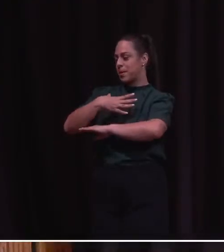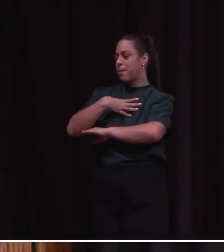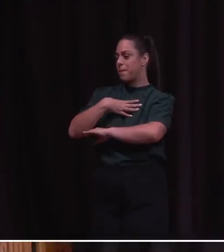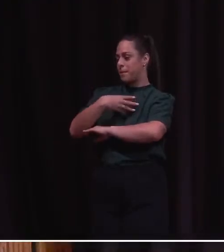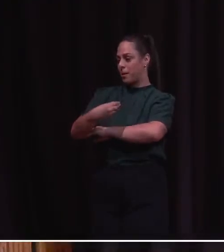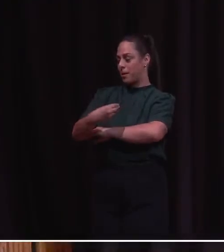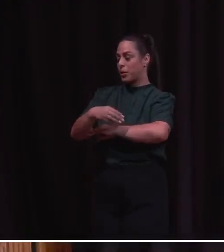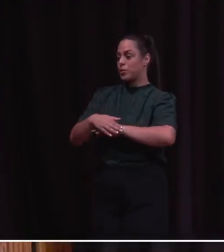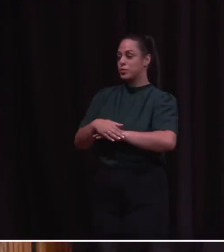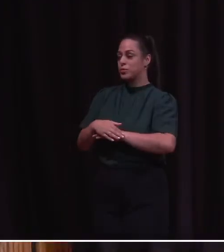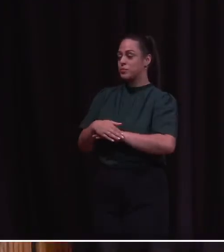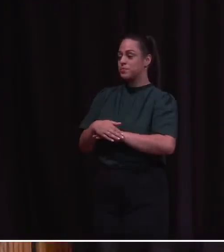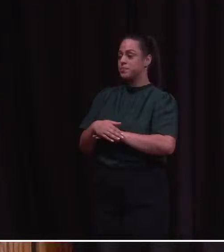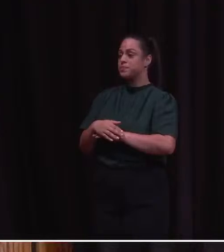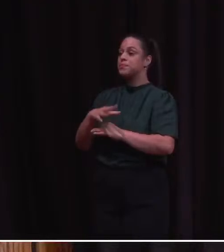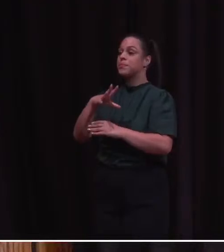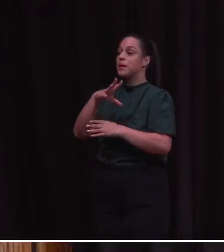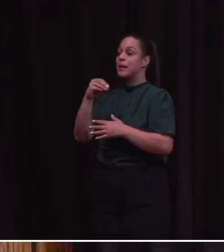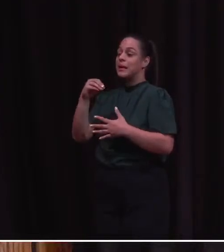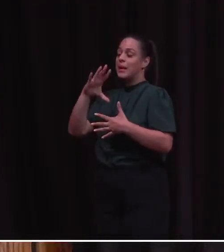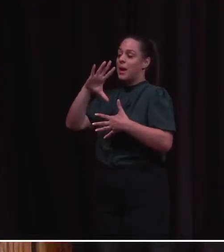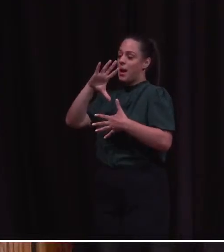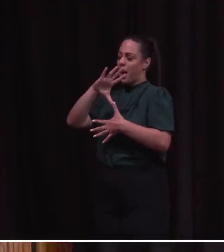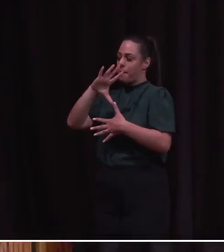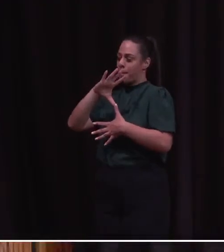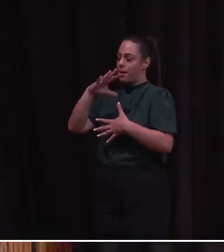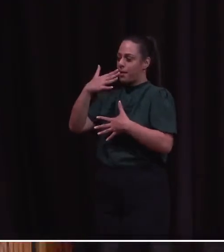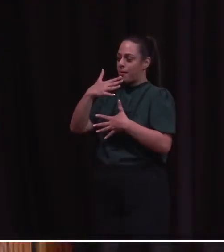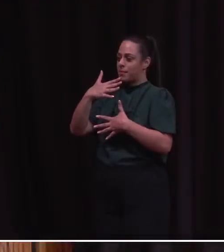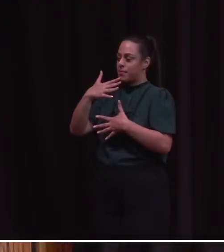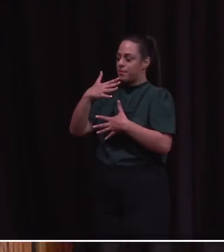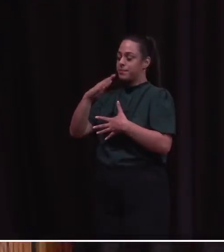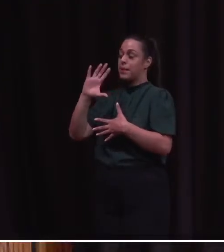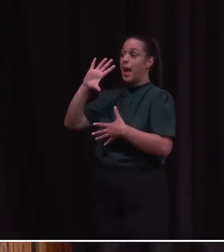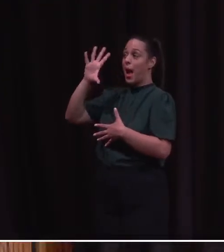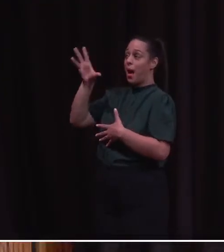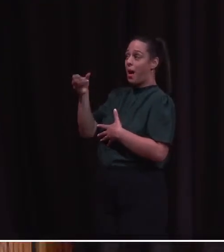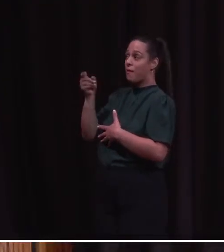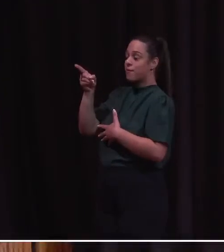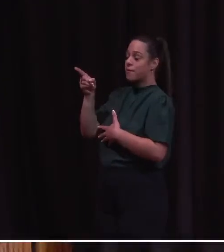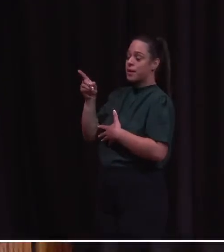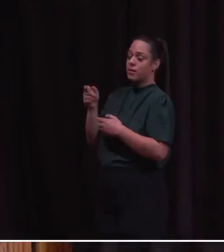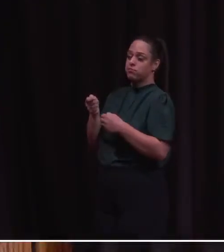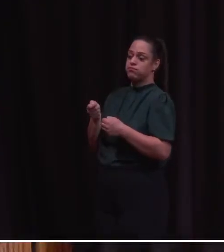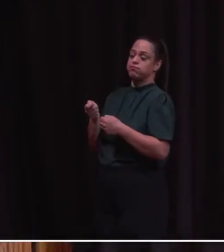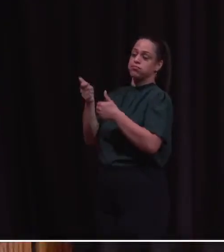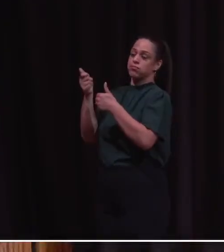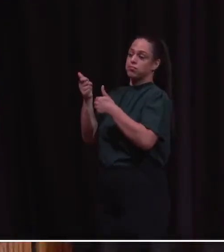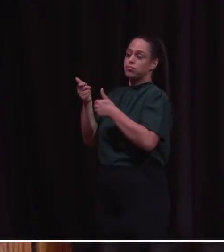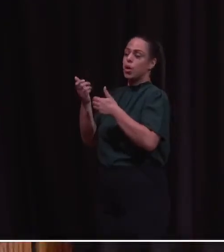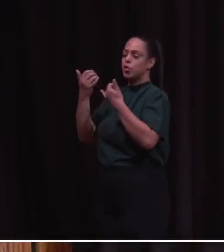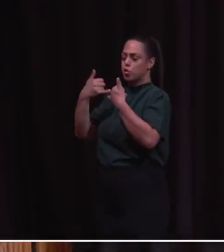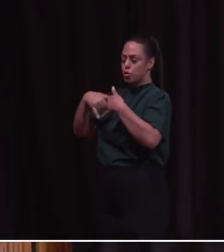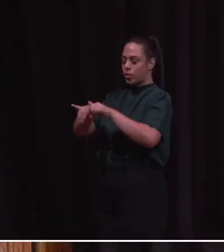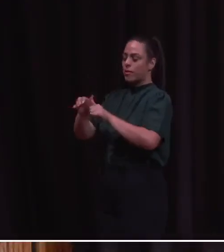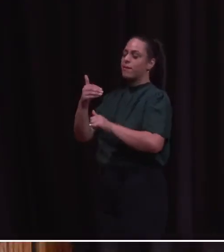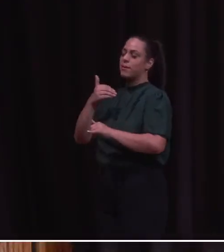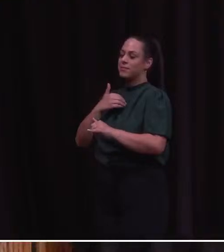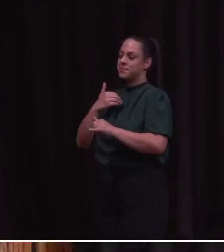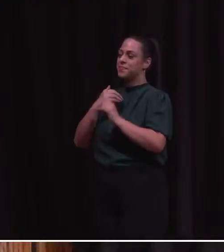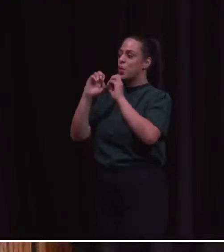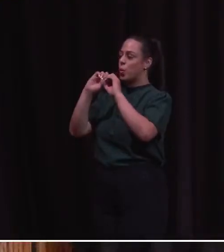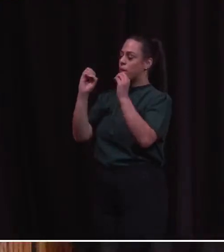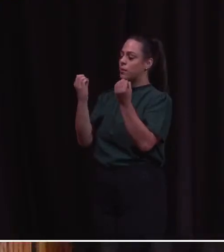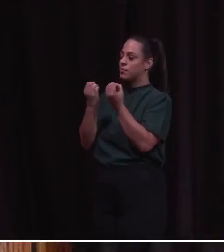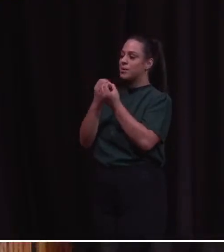baked into international organizations, conventional histories, and institutions. Anti-African practices are a way